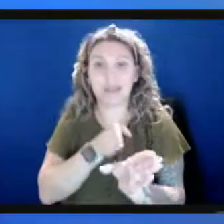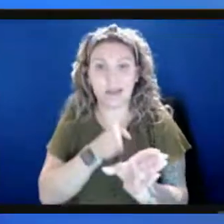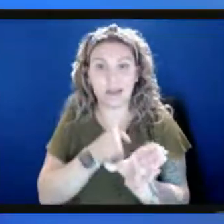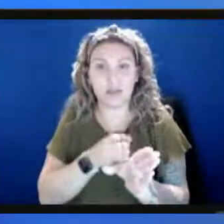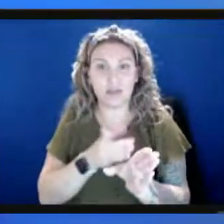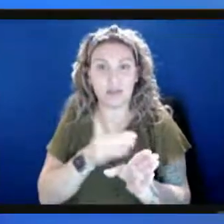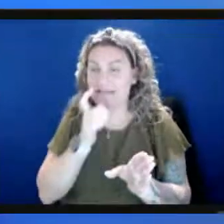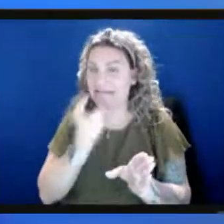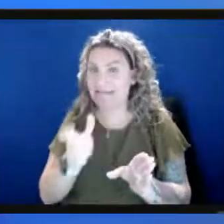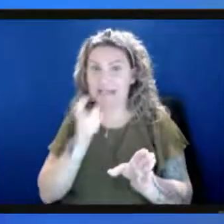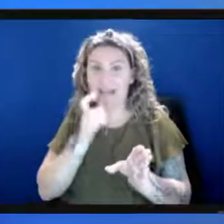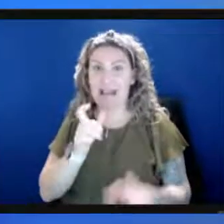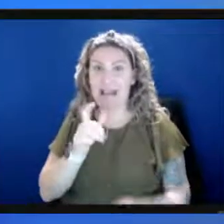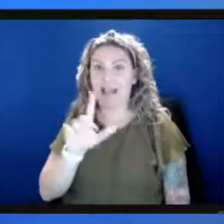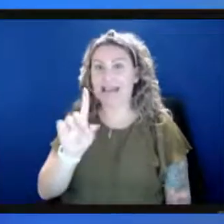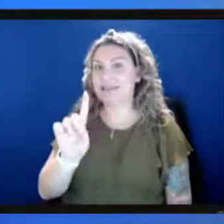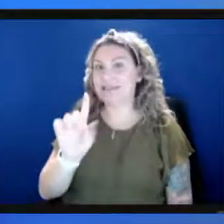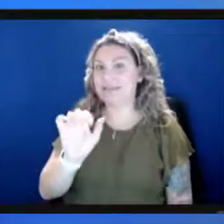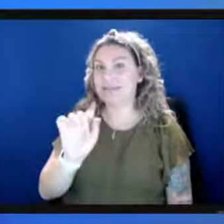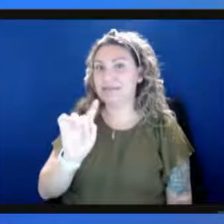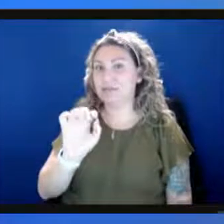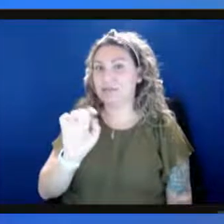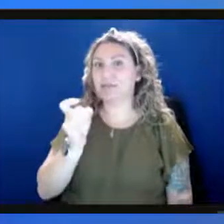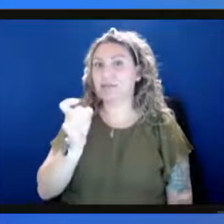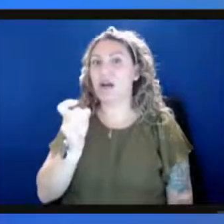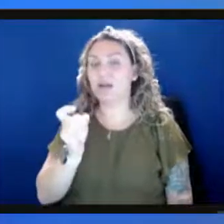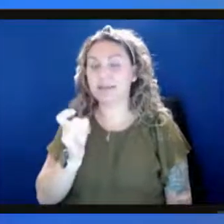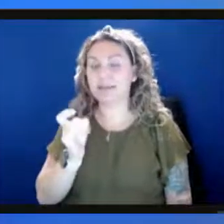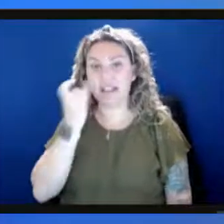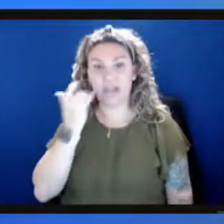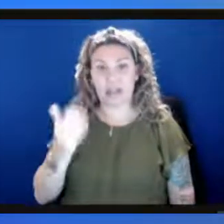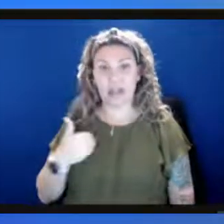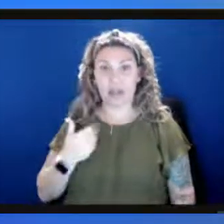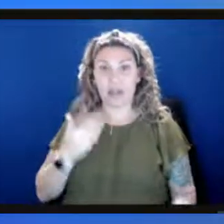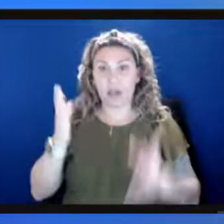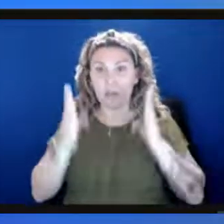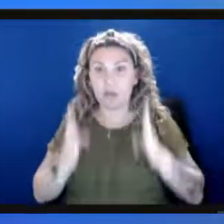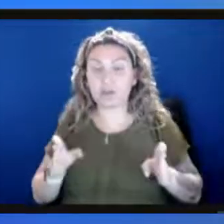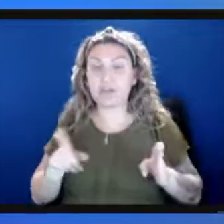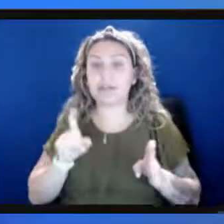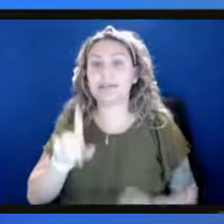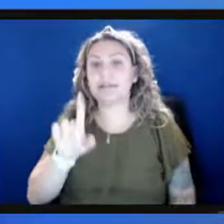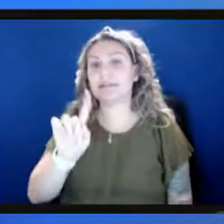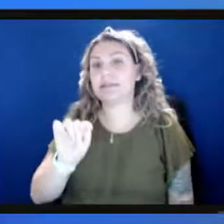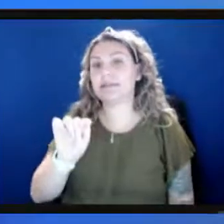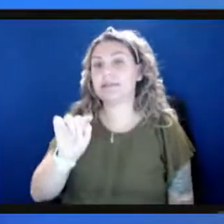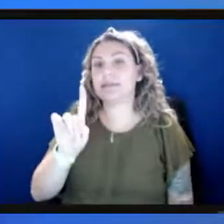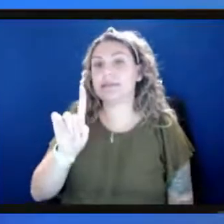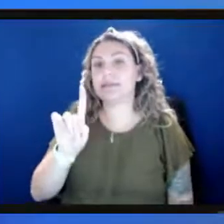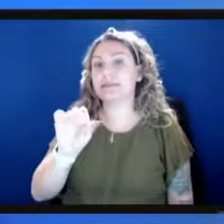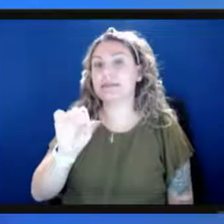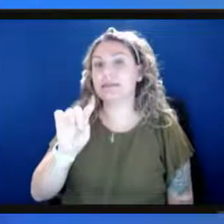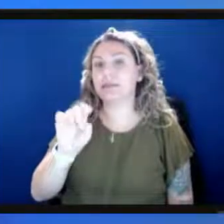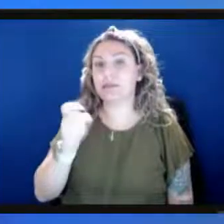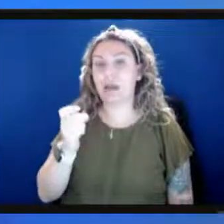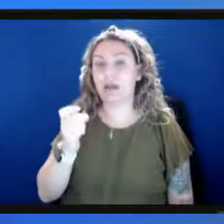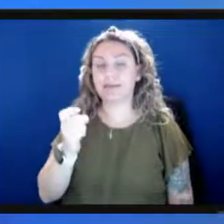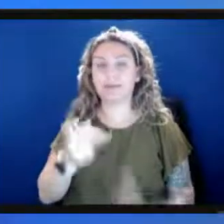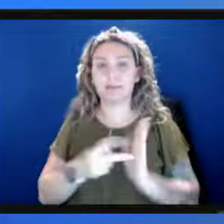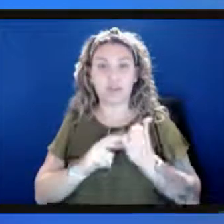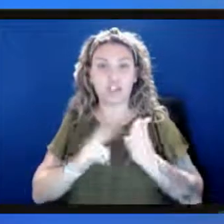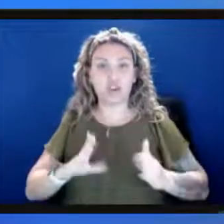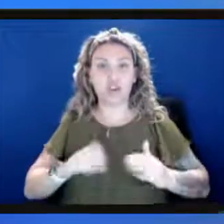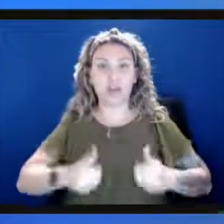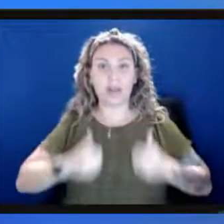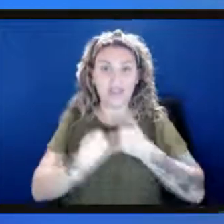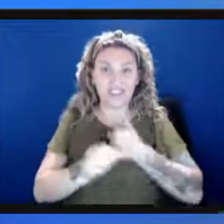a younger person who needs primary detox and is in a life-threatening, have life-endangering withdrawal